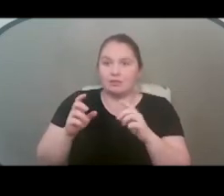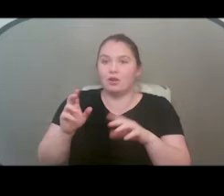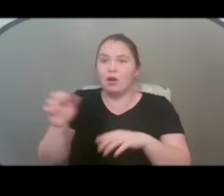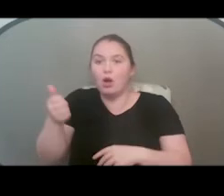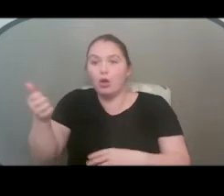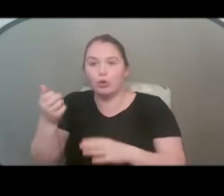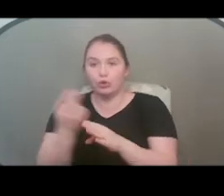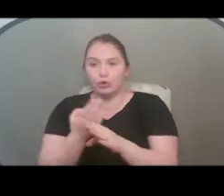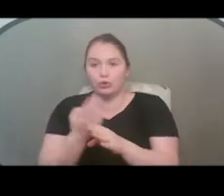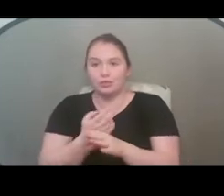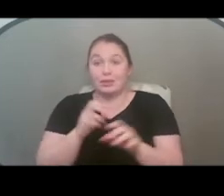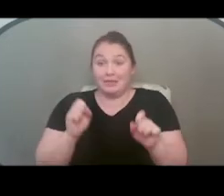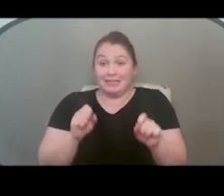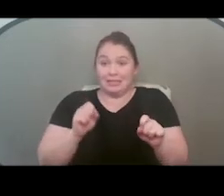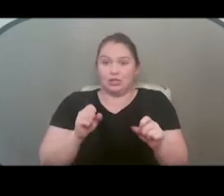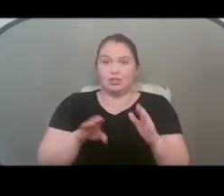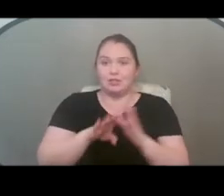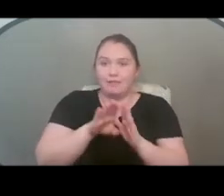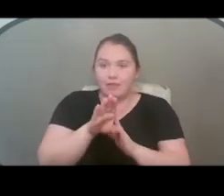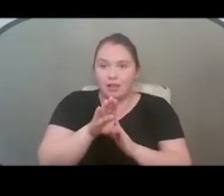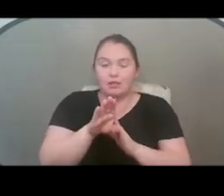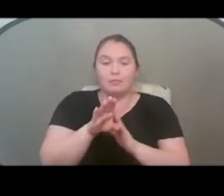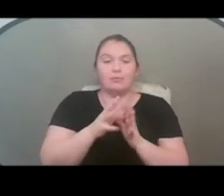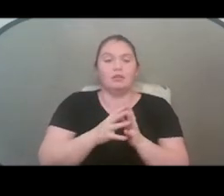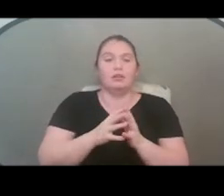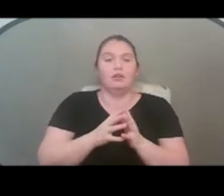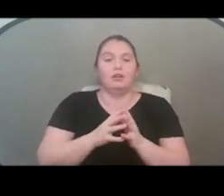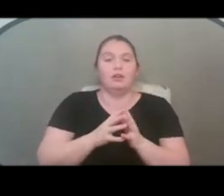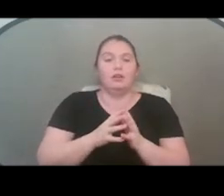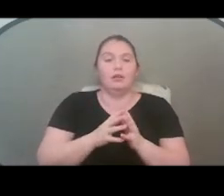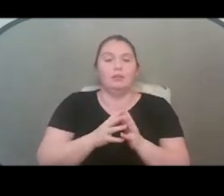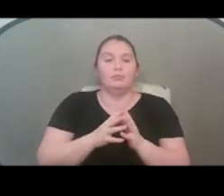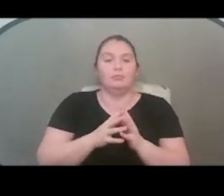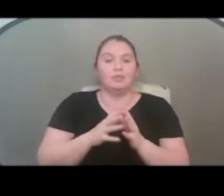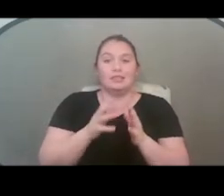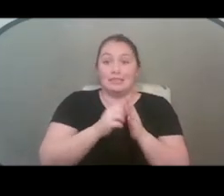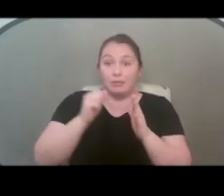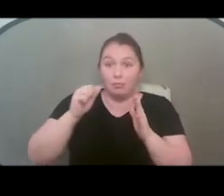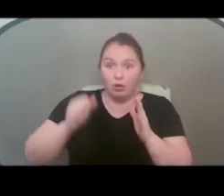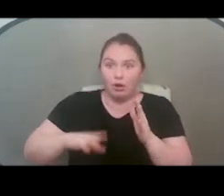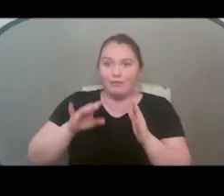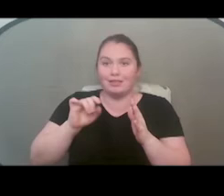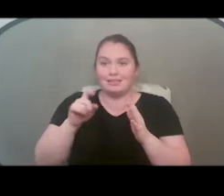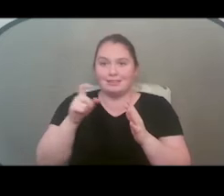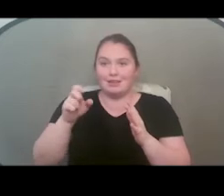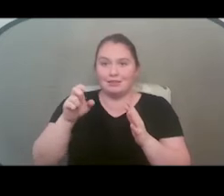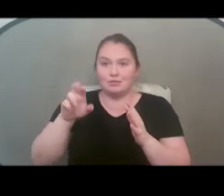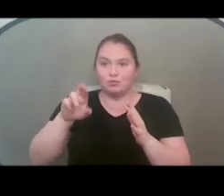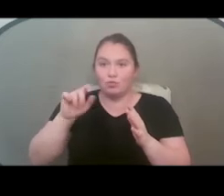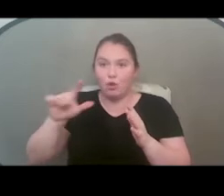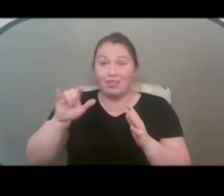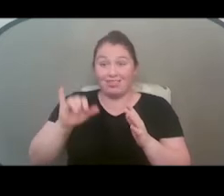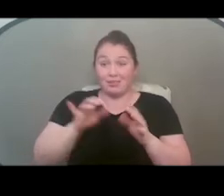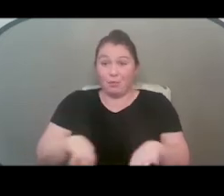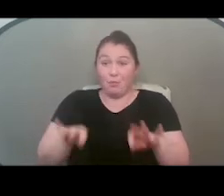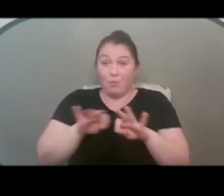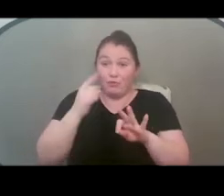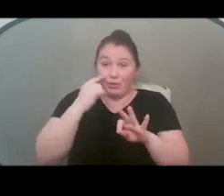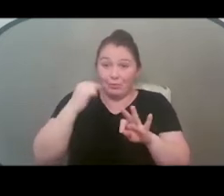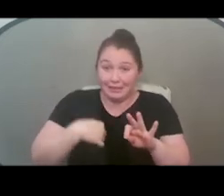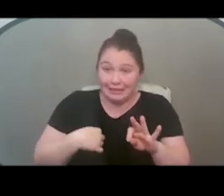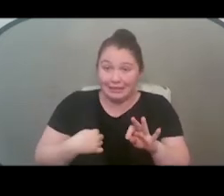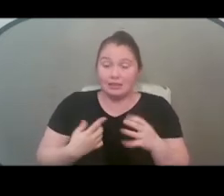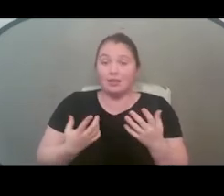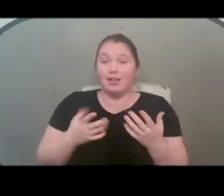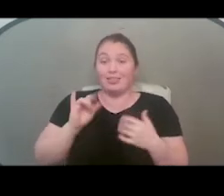and potentially developing them and you know, taking them off the tax rolls, which is important to me. I mean, that's